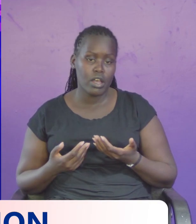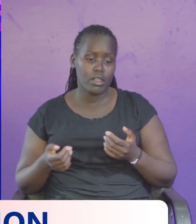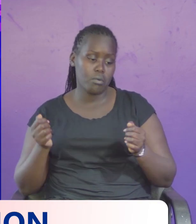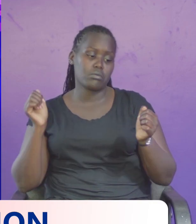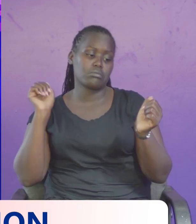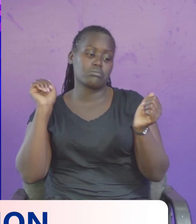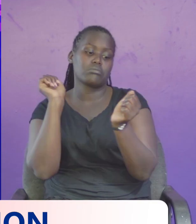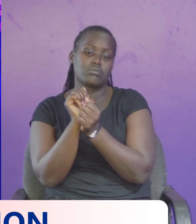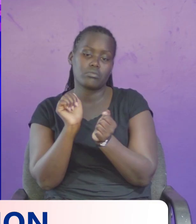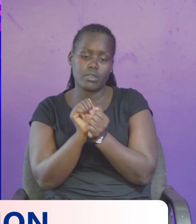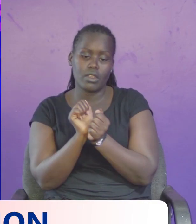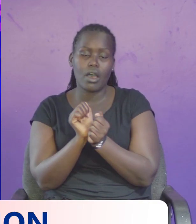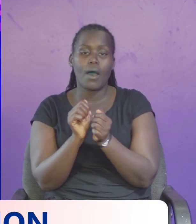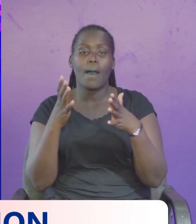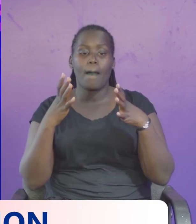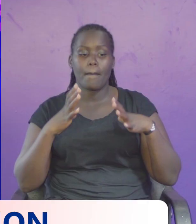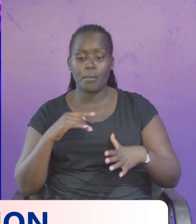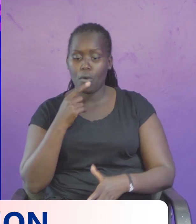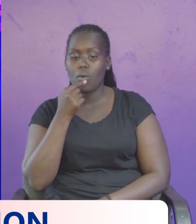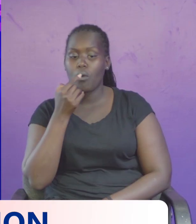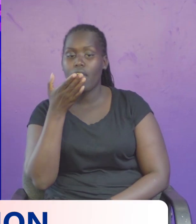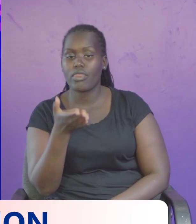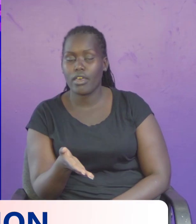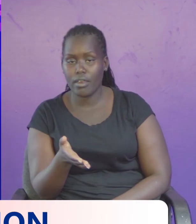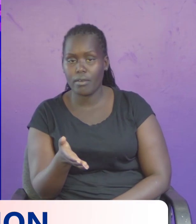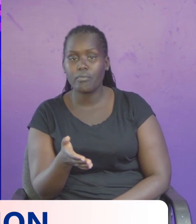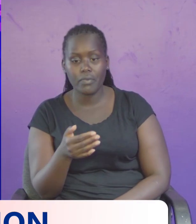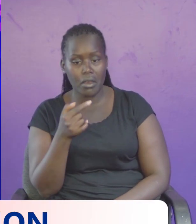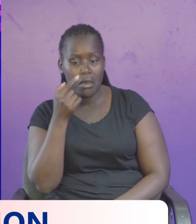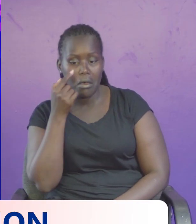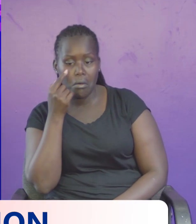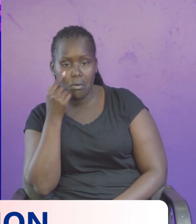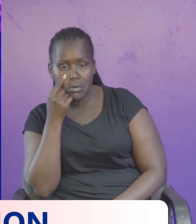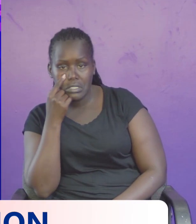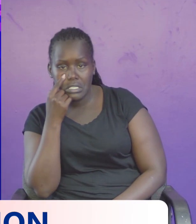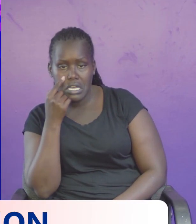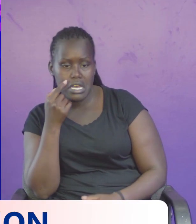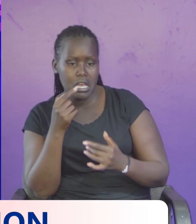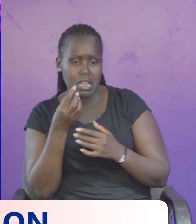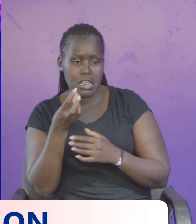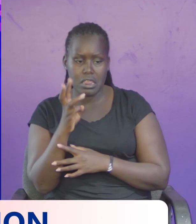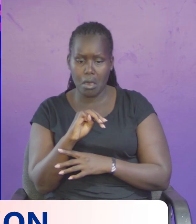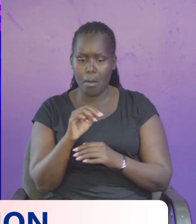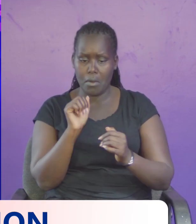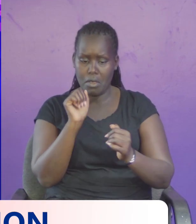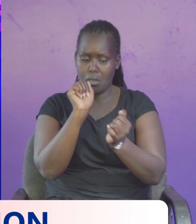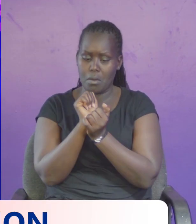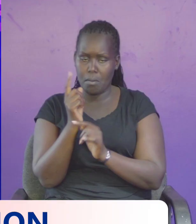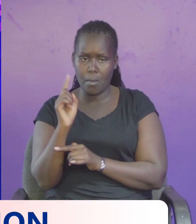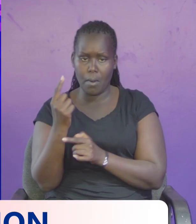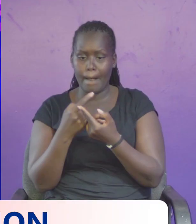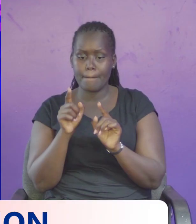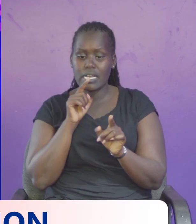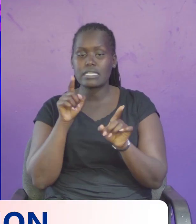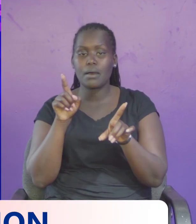captivity, Yeah. the people that were there did not see them as captives. They saw them as brothers. So